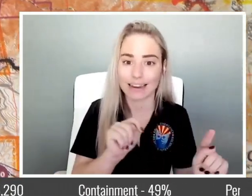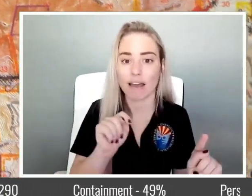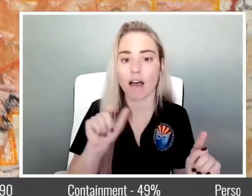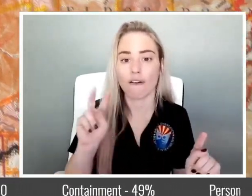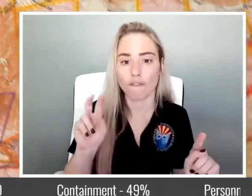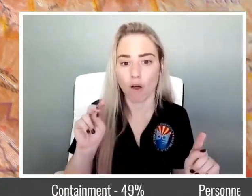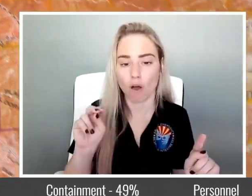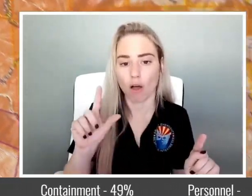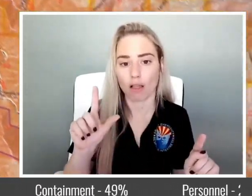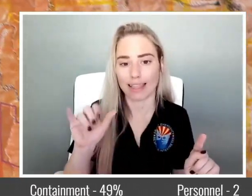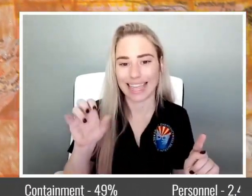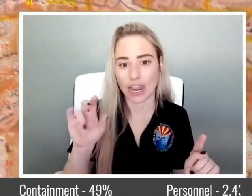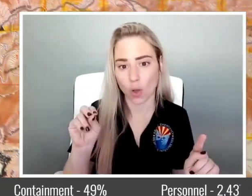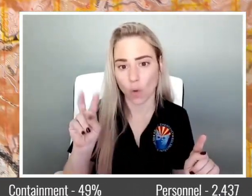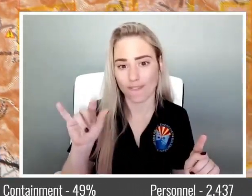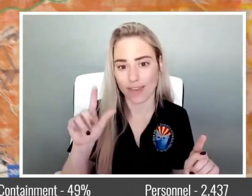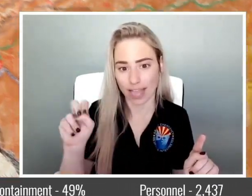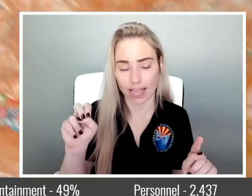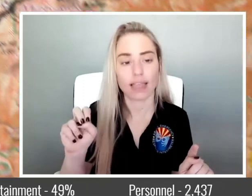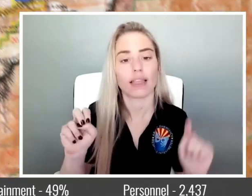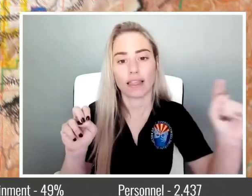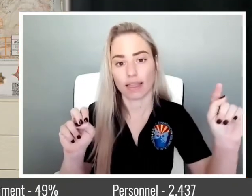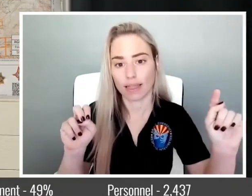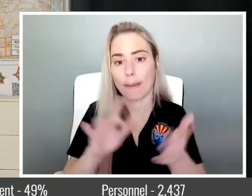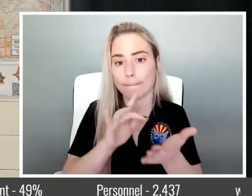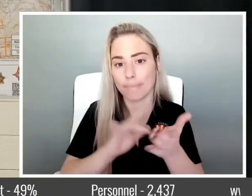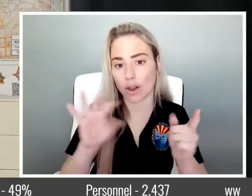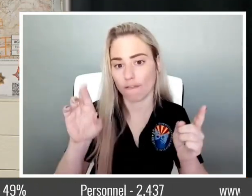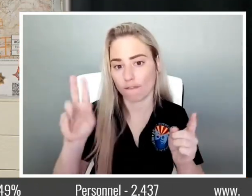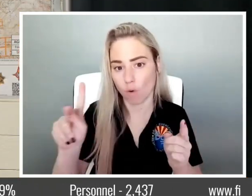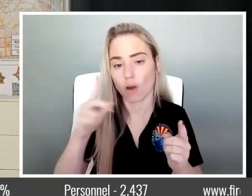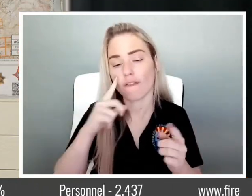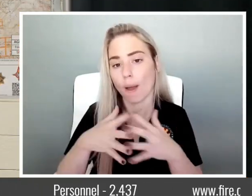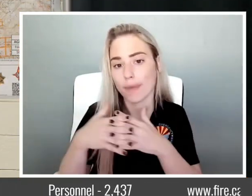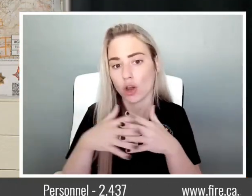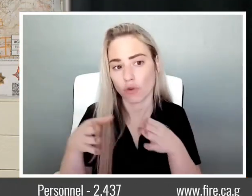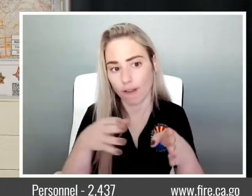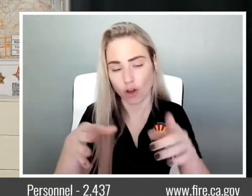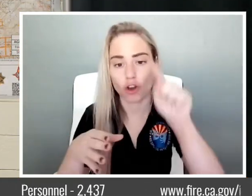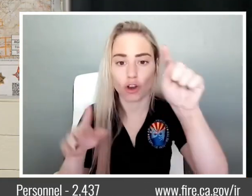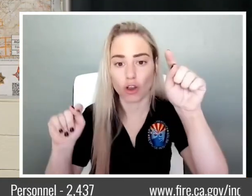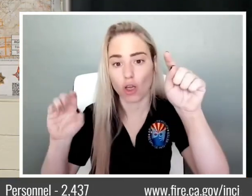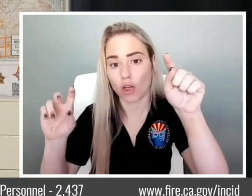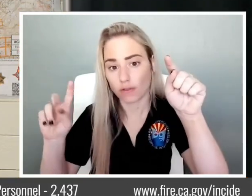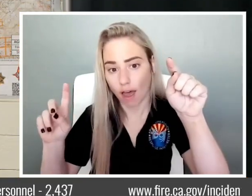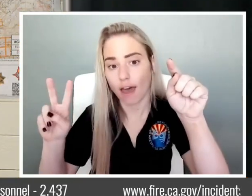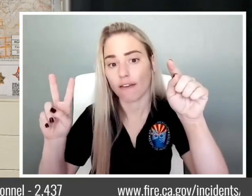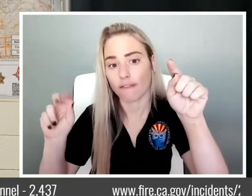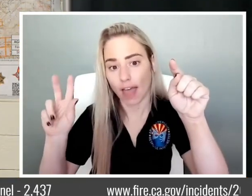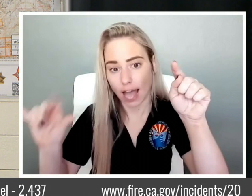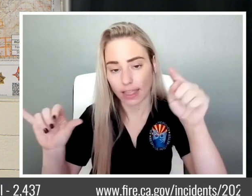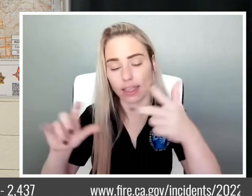the Volcanoville Road, and then down into the Middle Fork of the American, up into Todd Valley, Forest Hill, and out towards Michigan